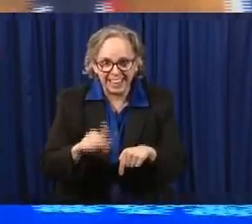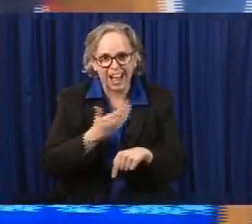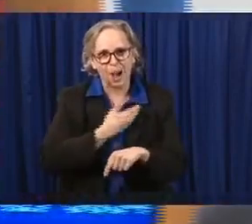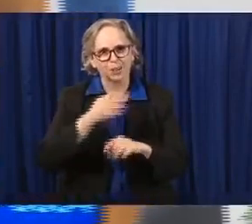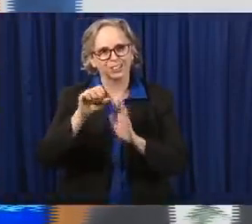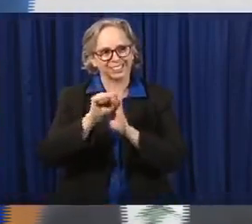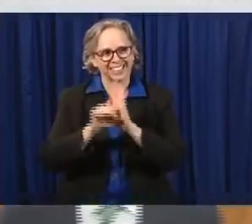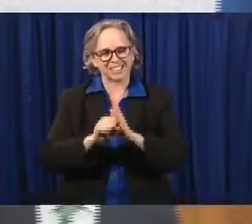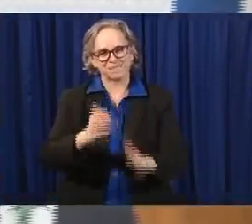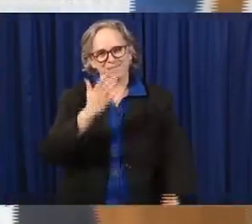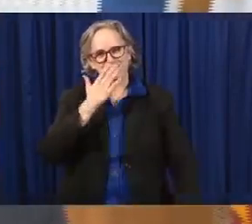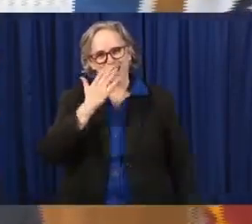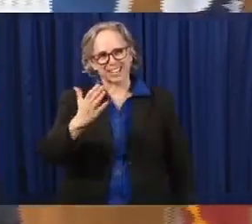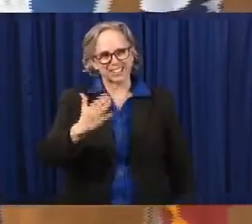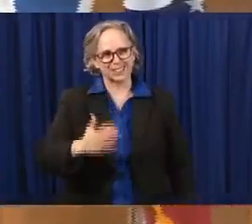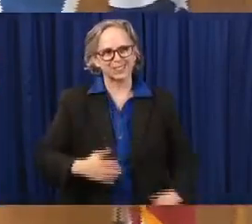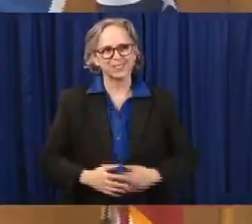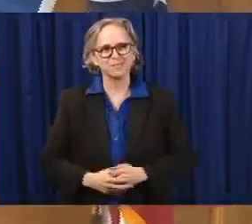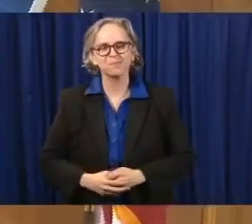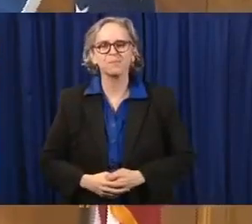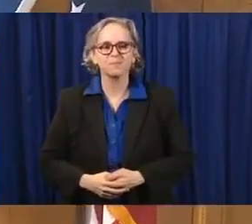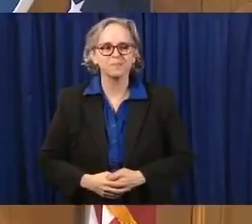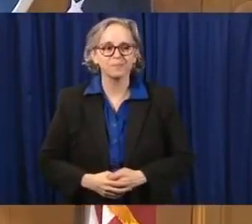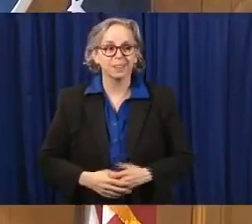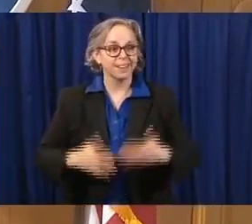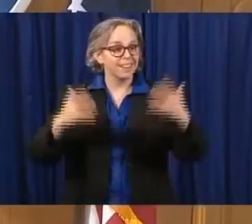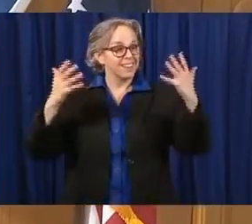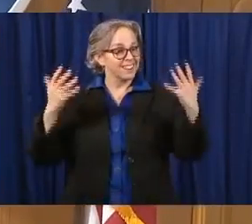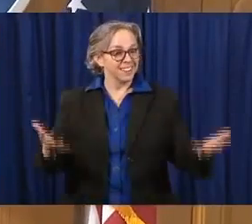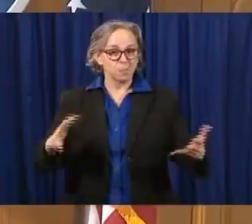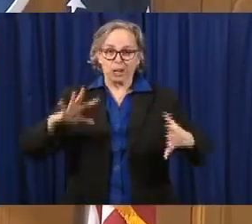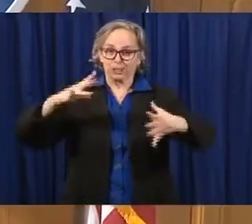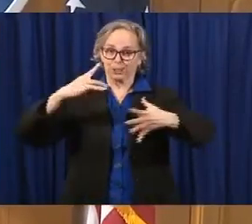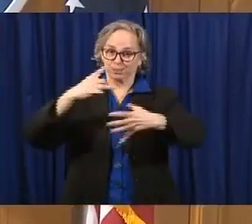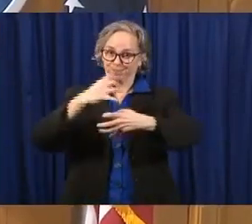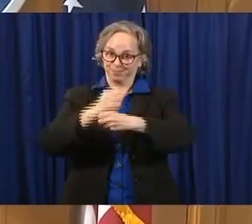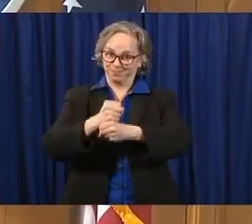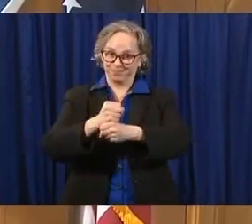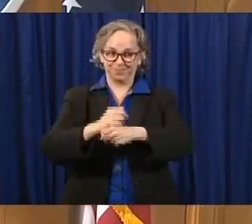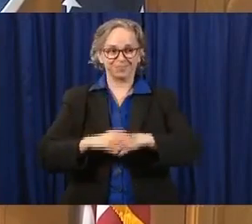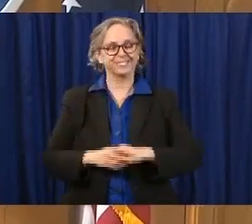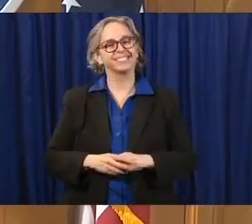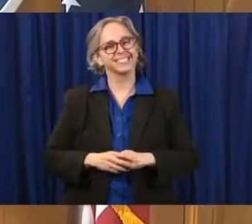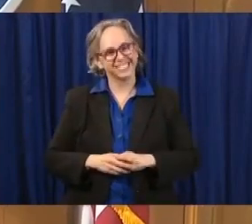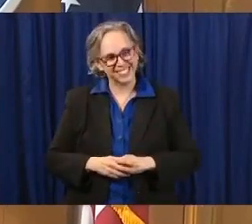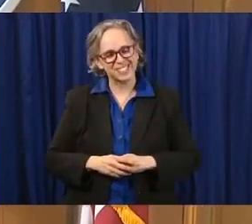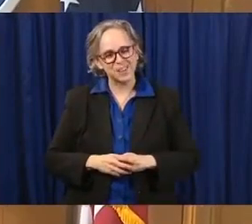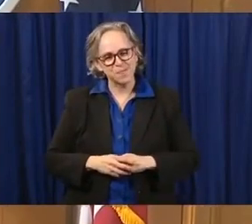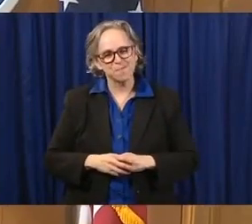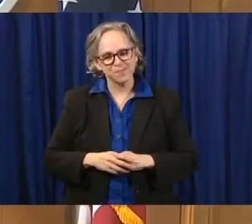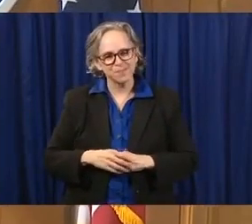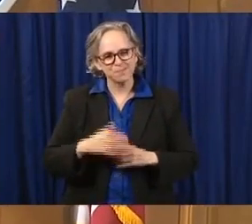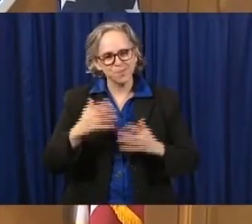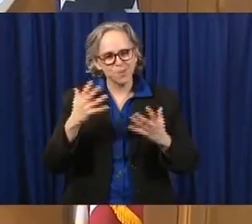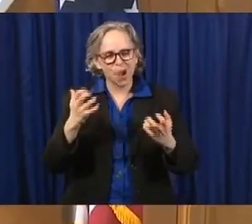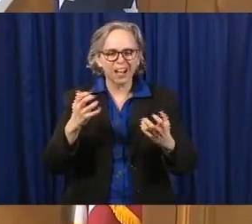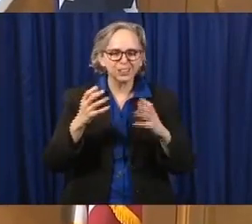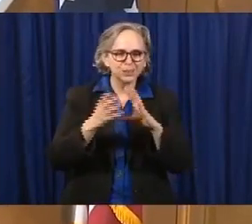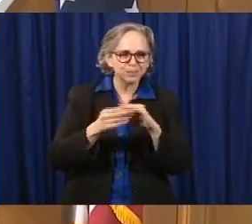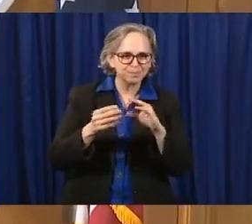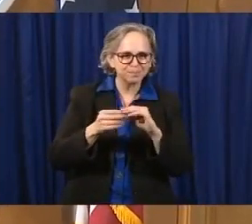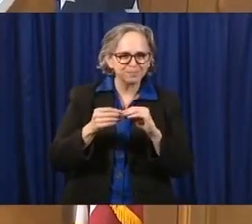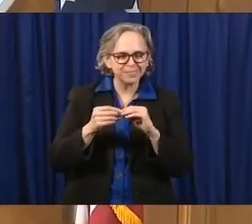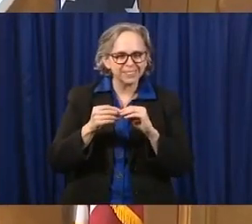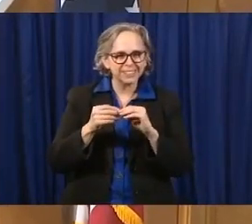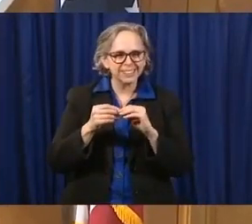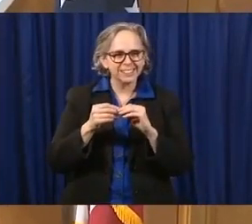you. Well, as we close, just a comment. Last summer, I had the opportunity